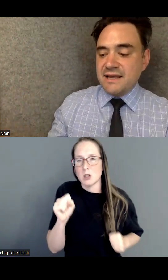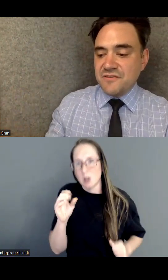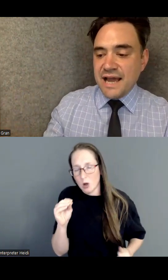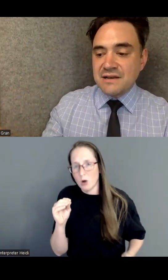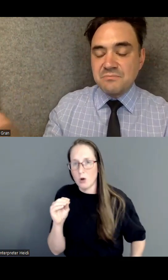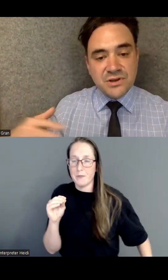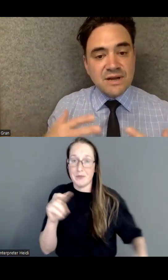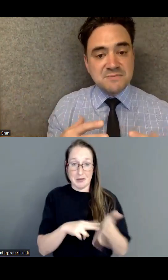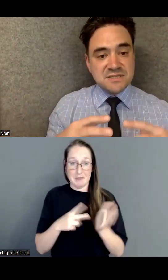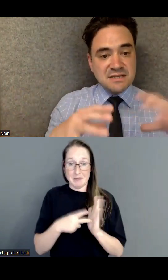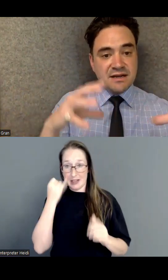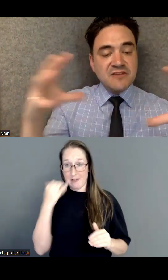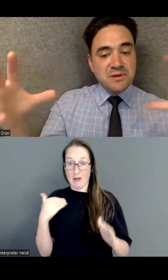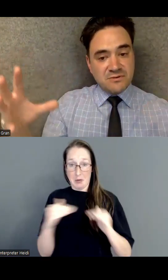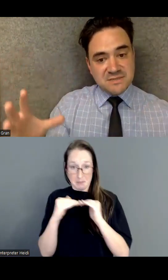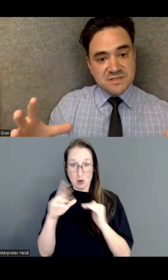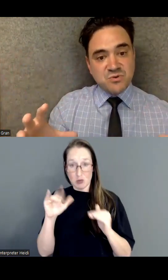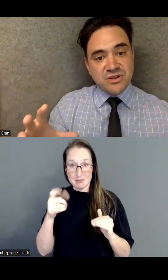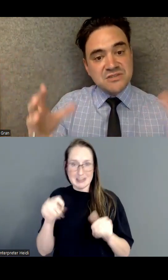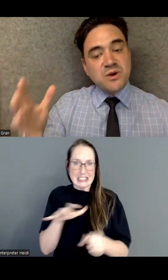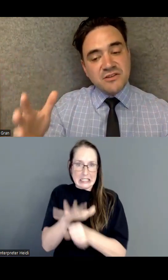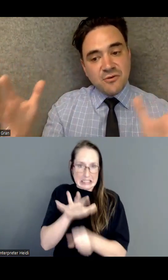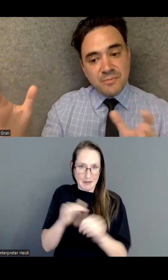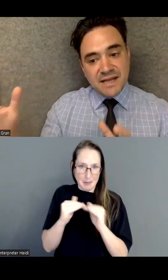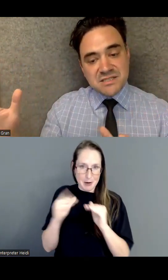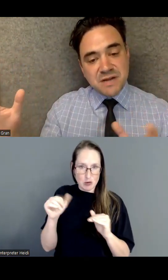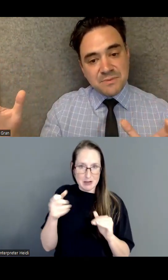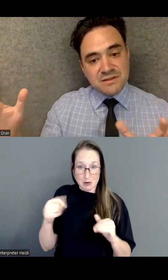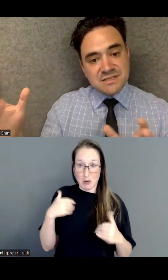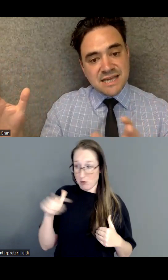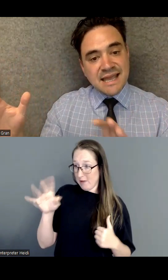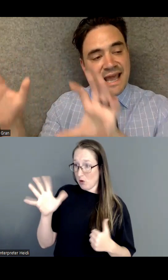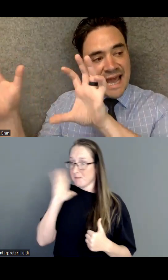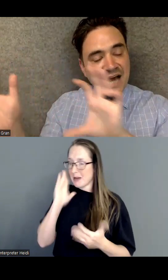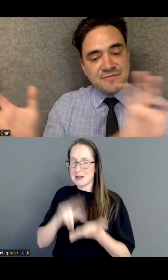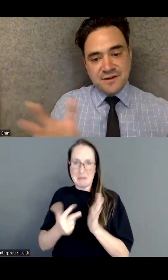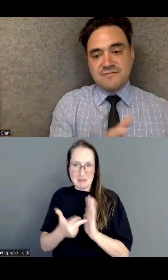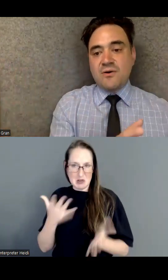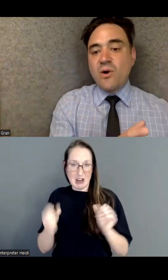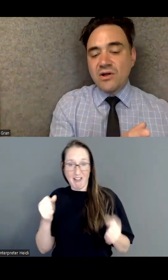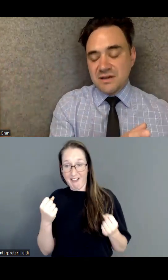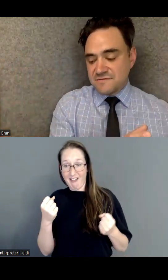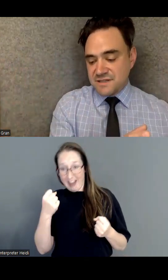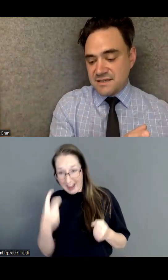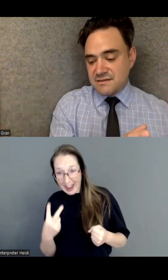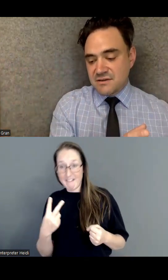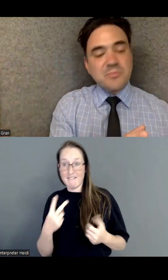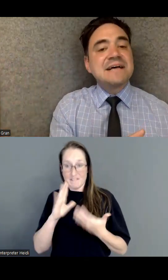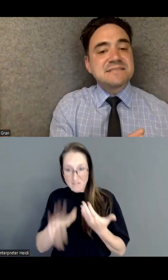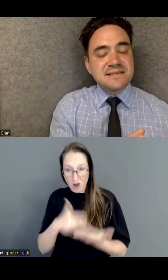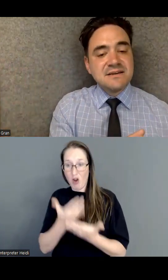mean that if you had enough peer respites where you had 24 beds, you might be able to take half of all of